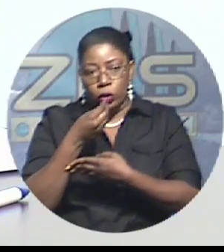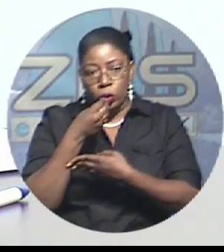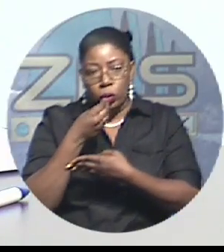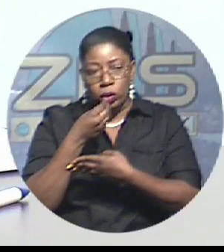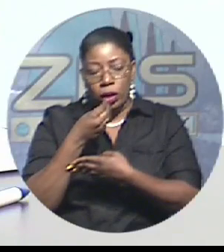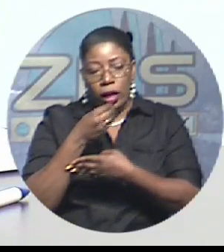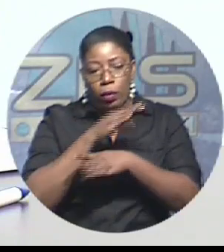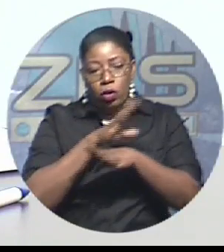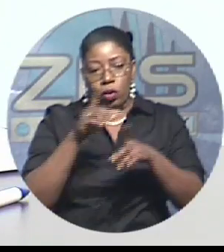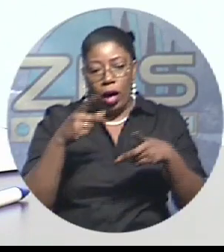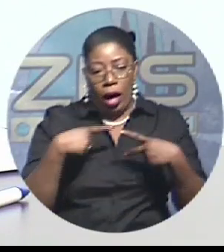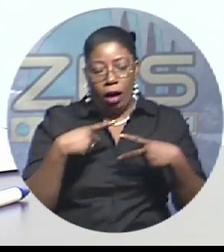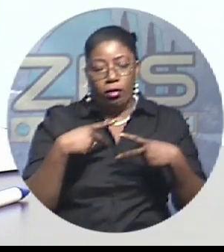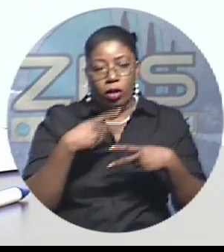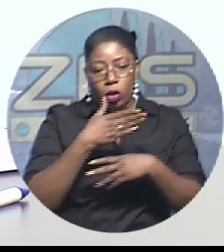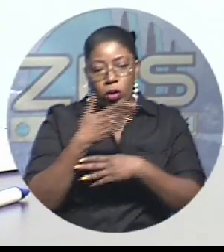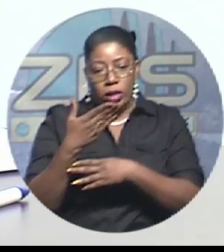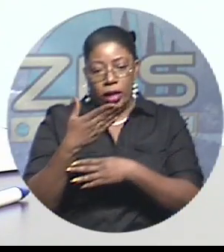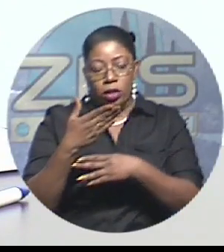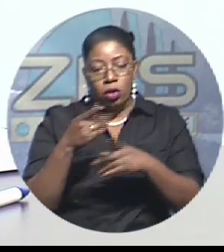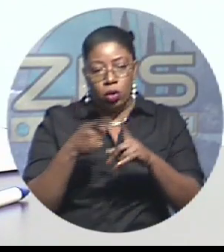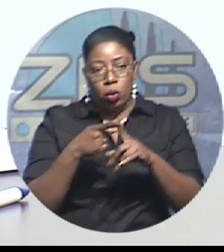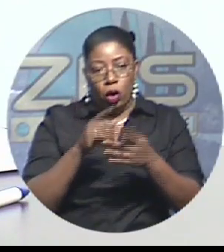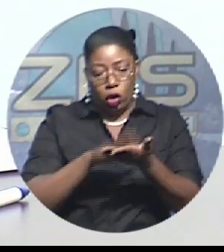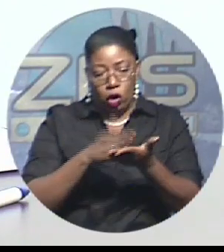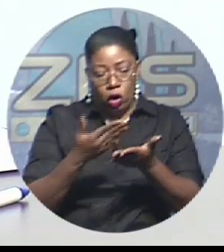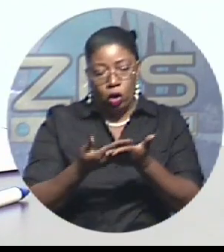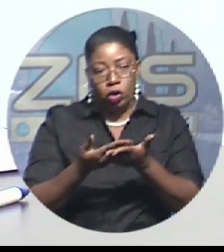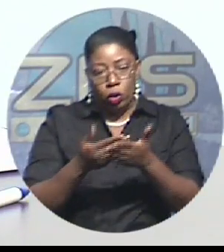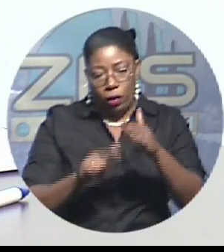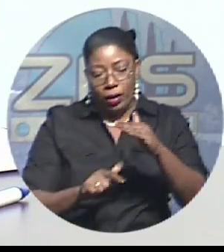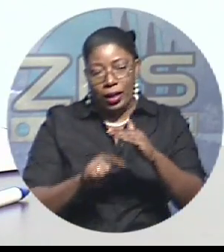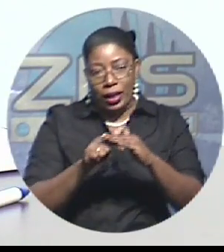have the necessary utensils to cook those food. So we might only have